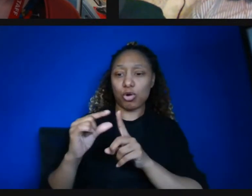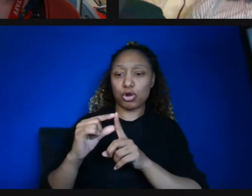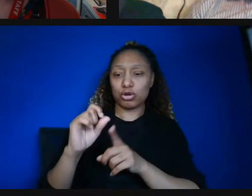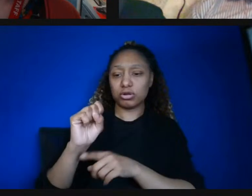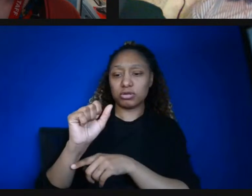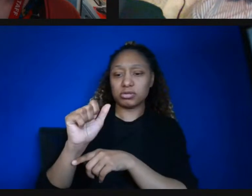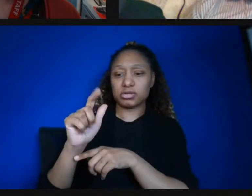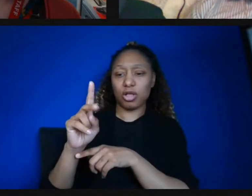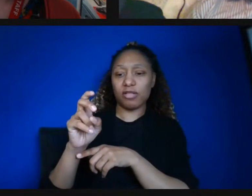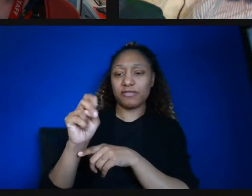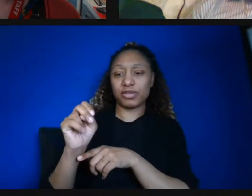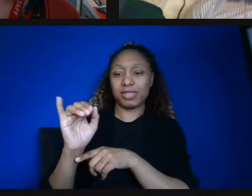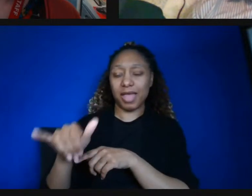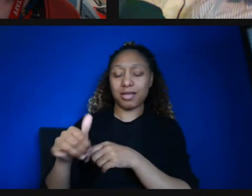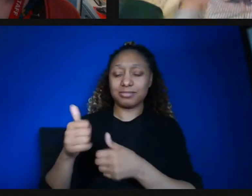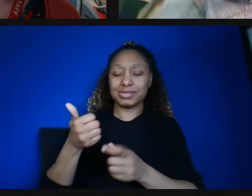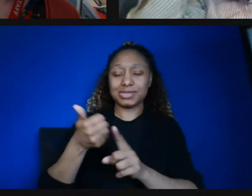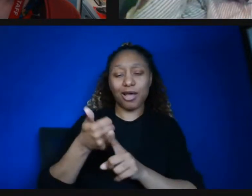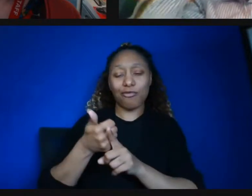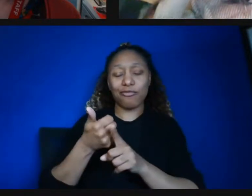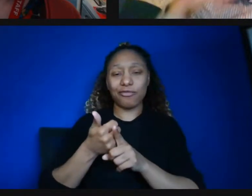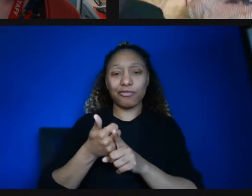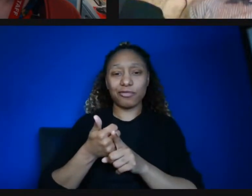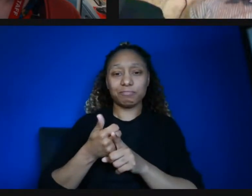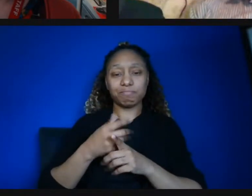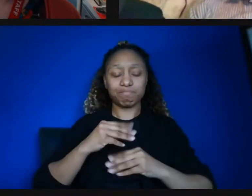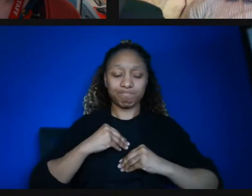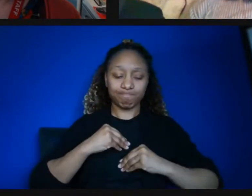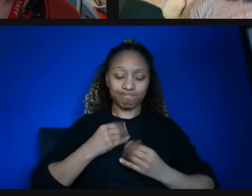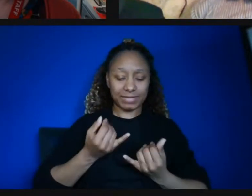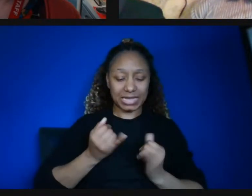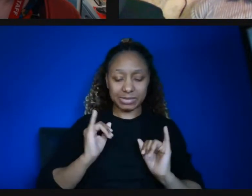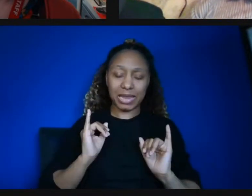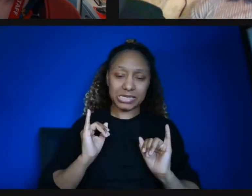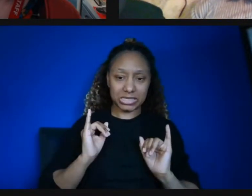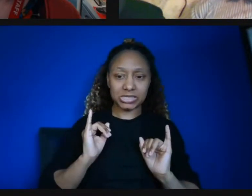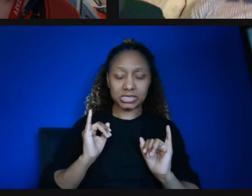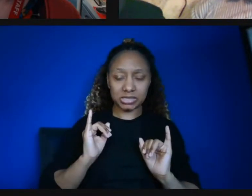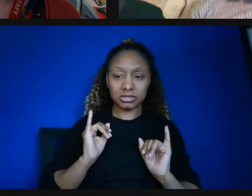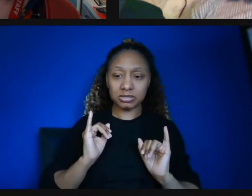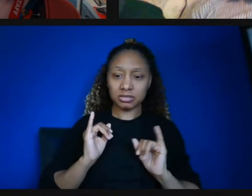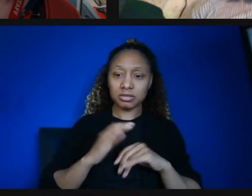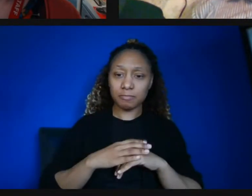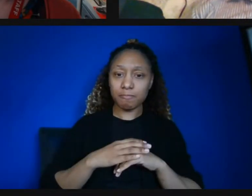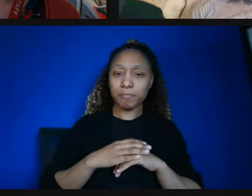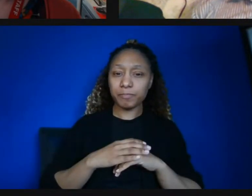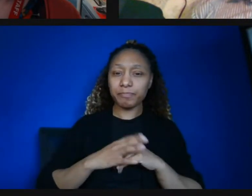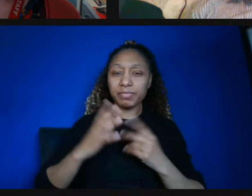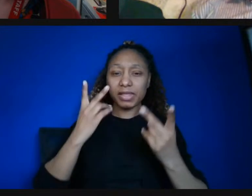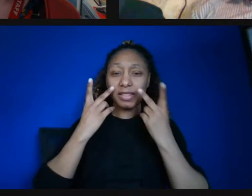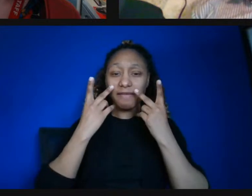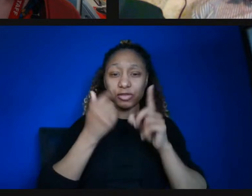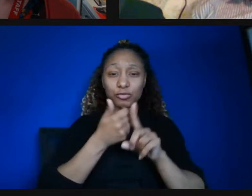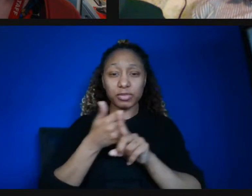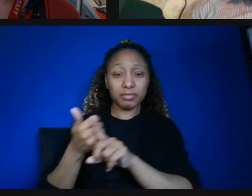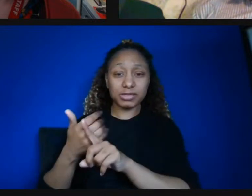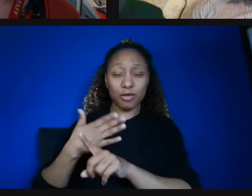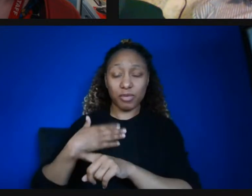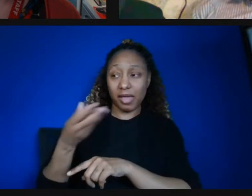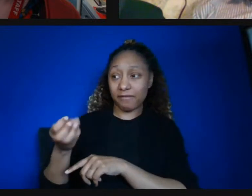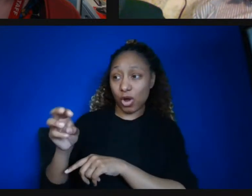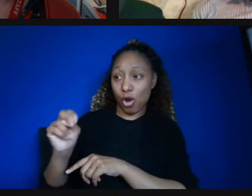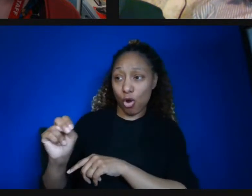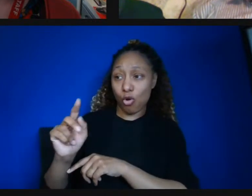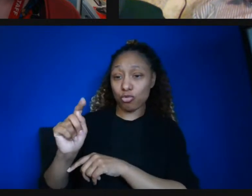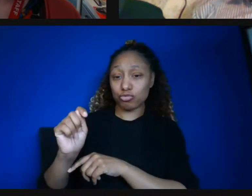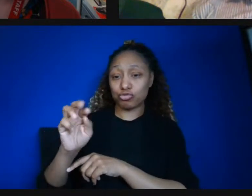as self-governing nations. Like, they view themselves as independent. They view themselves as we have our own tribal councils, we have our